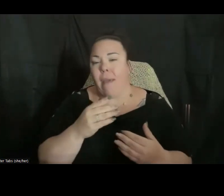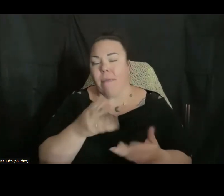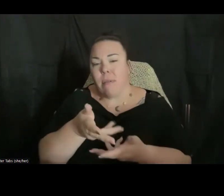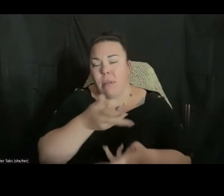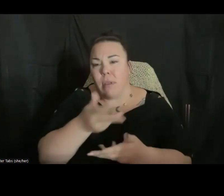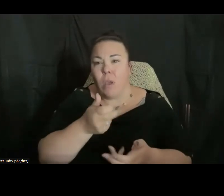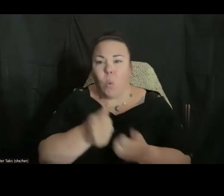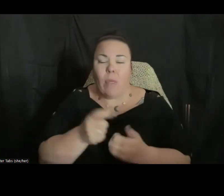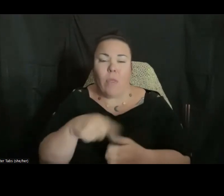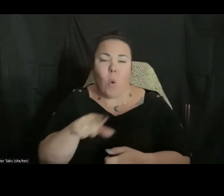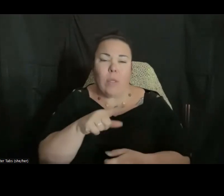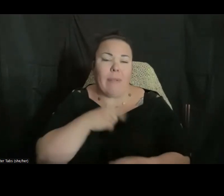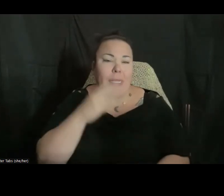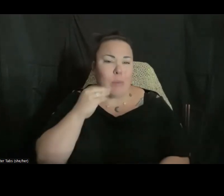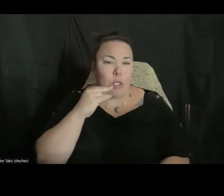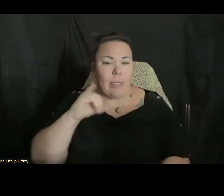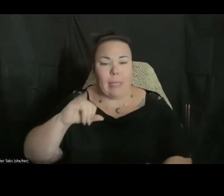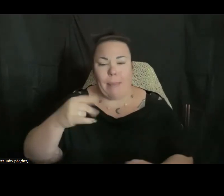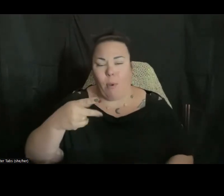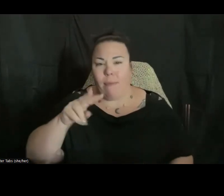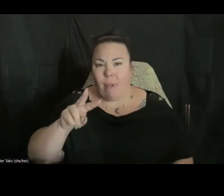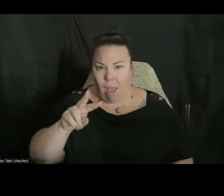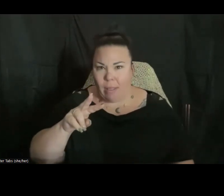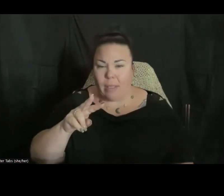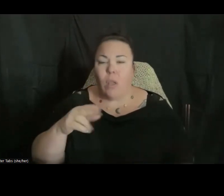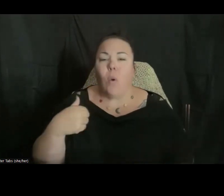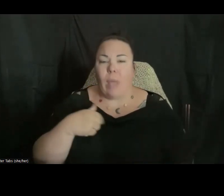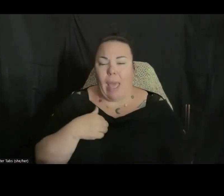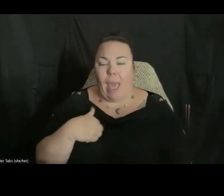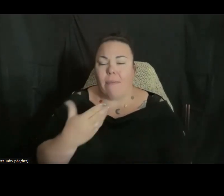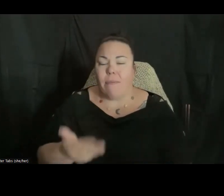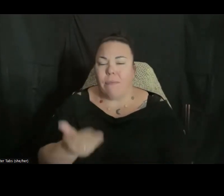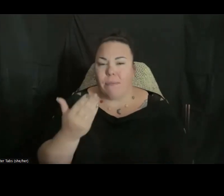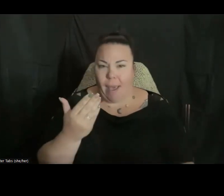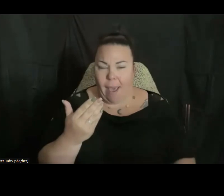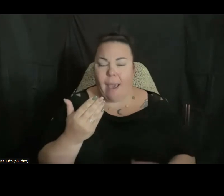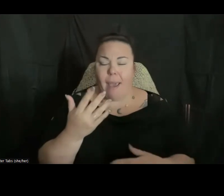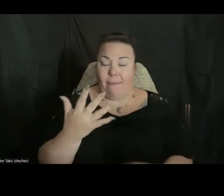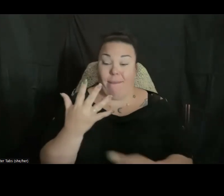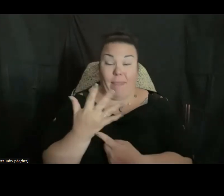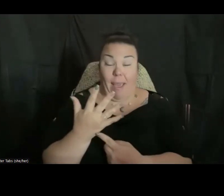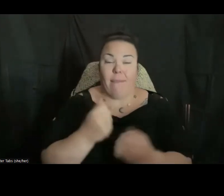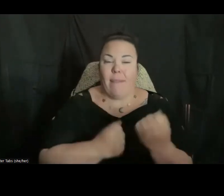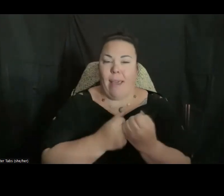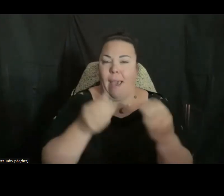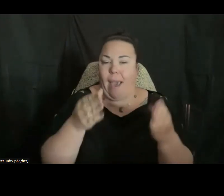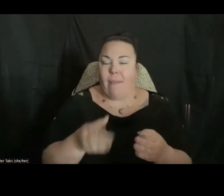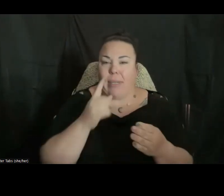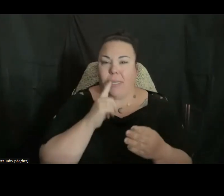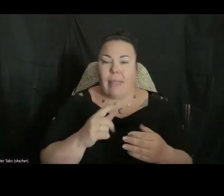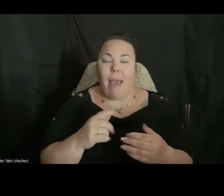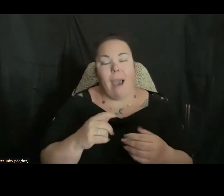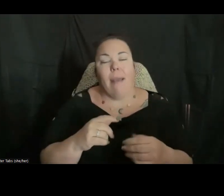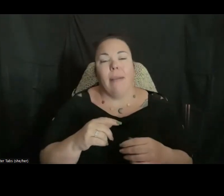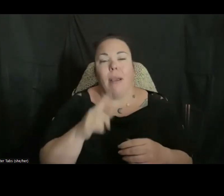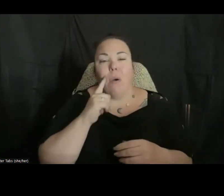a 24-hour hotline and 5 advocates that do crisis response in a 9-county service area here in Appalachia,